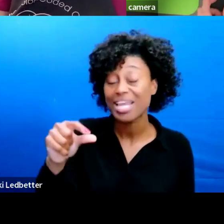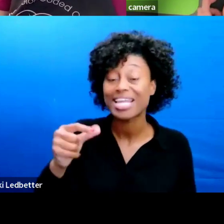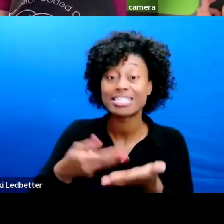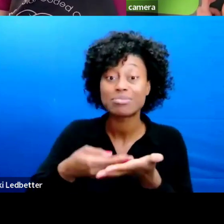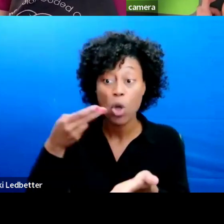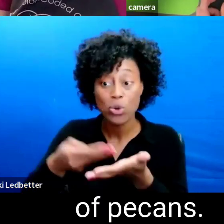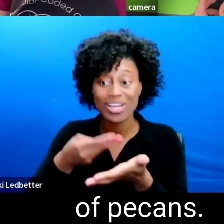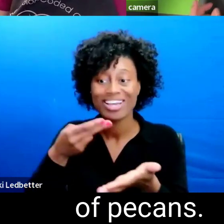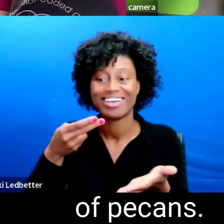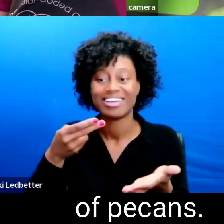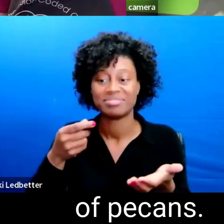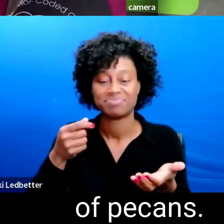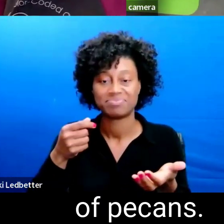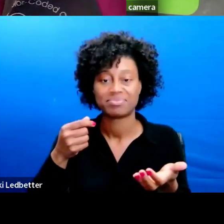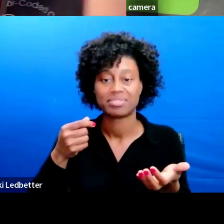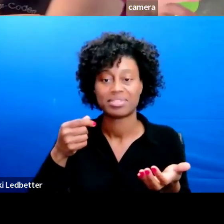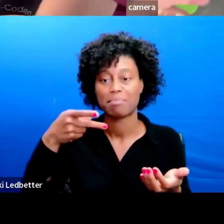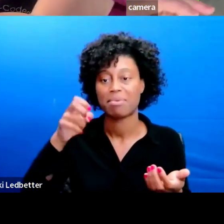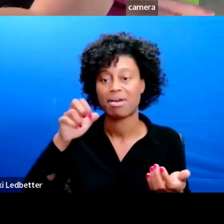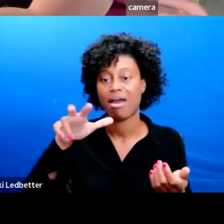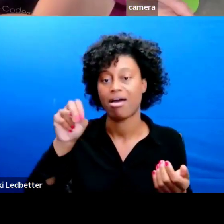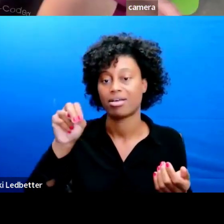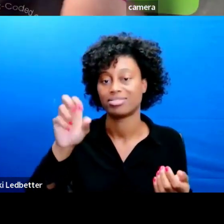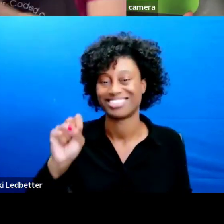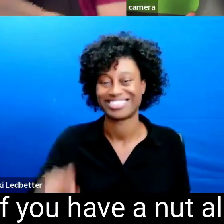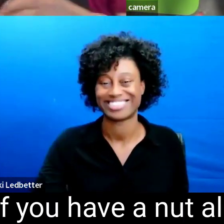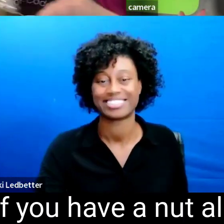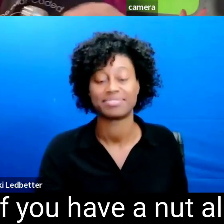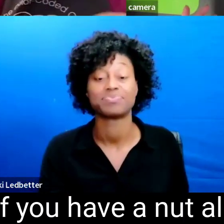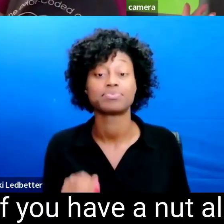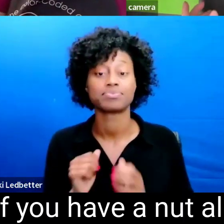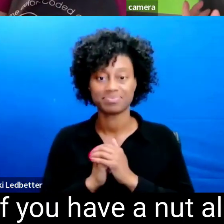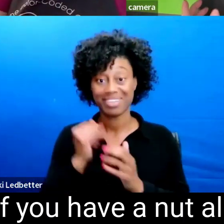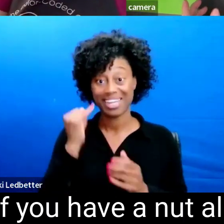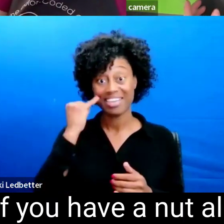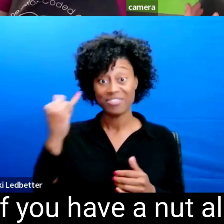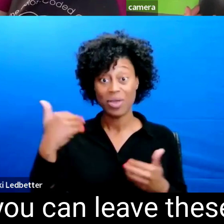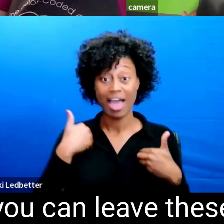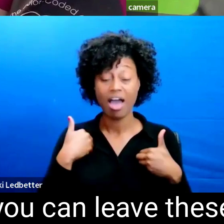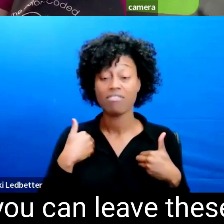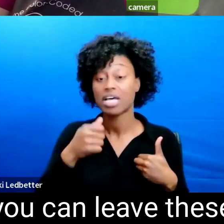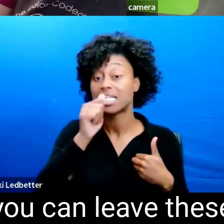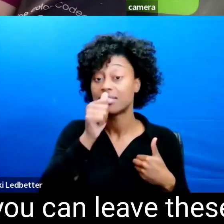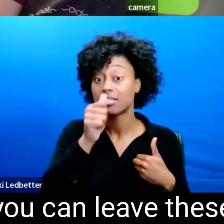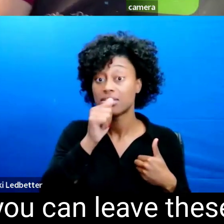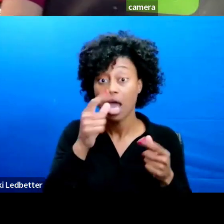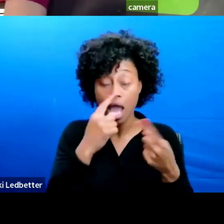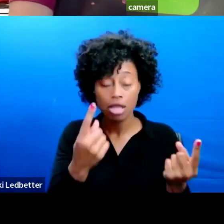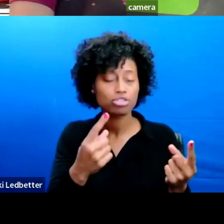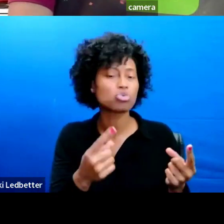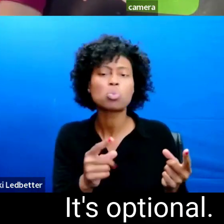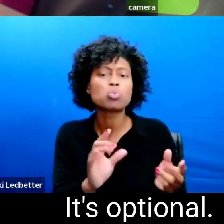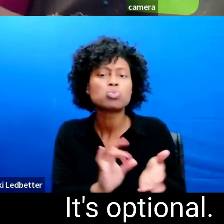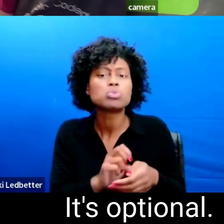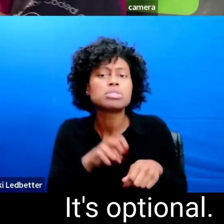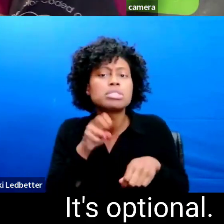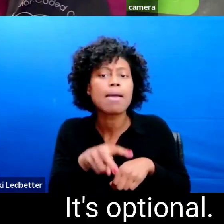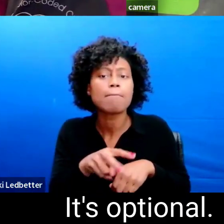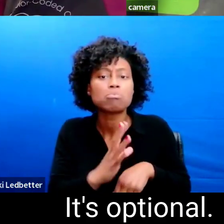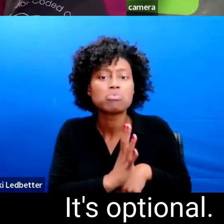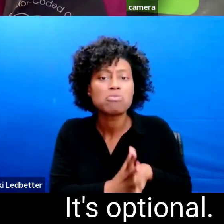spoon of pecans. If you have a nut allergy, you can leave these out.